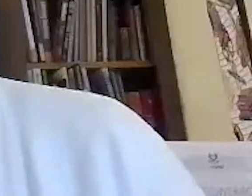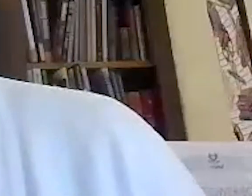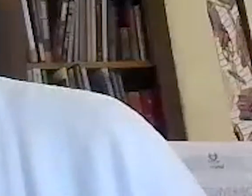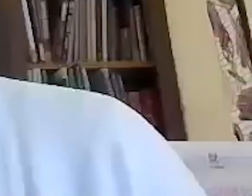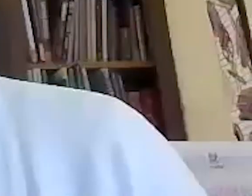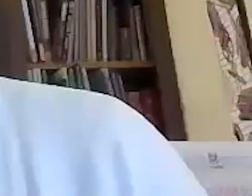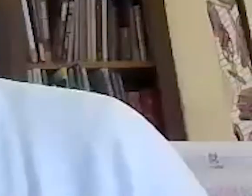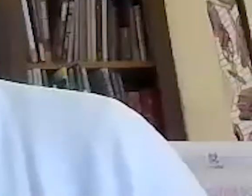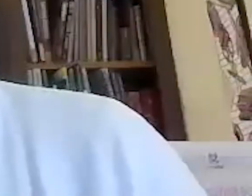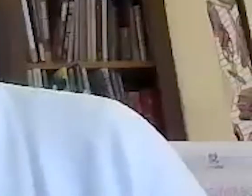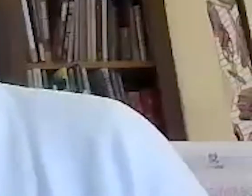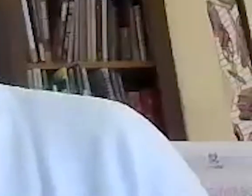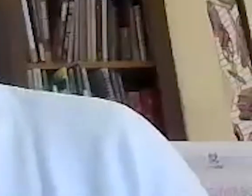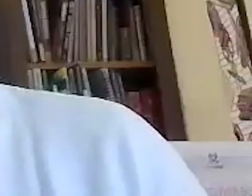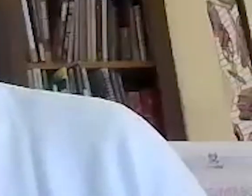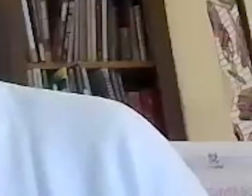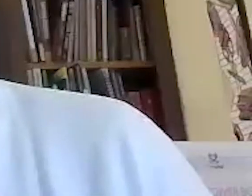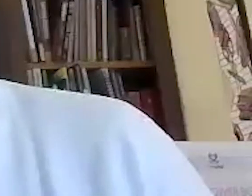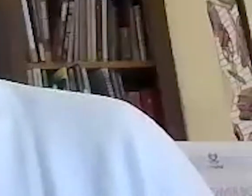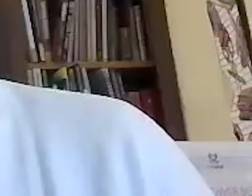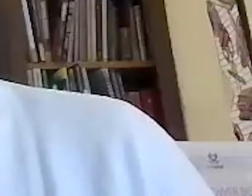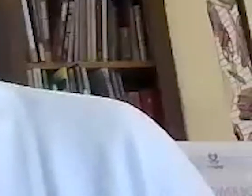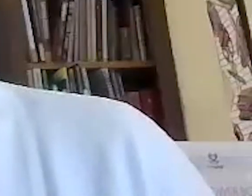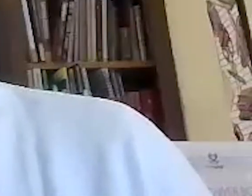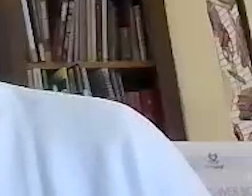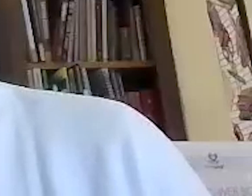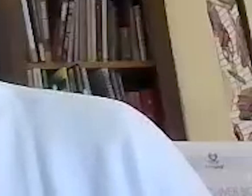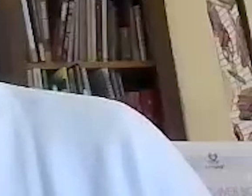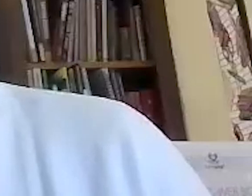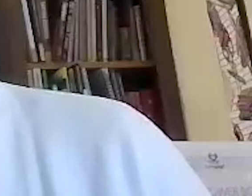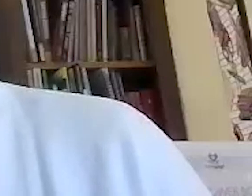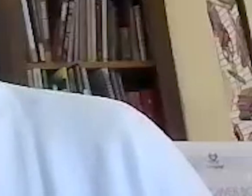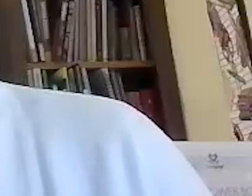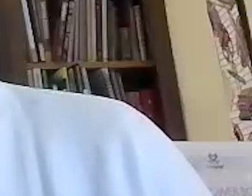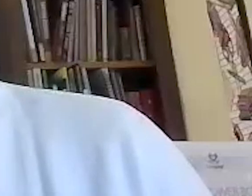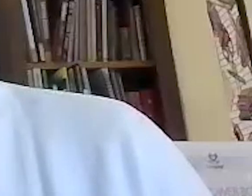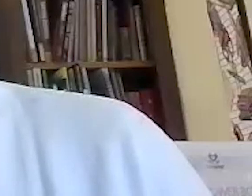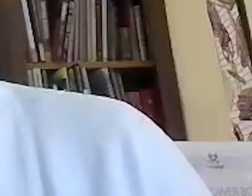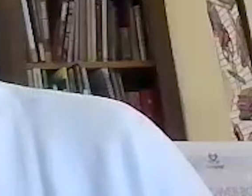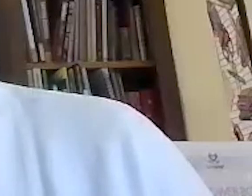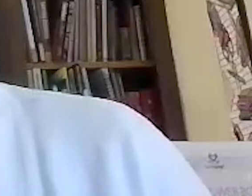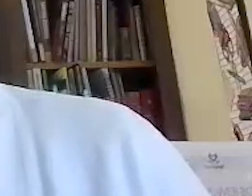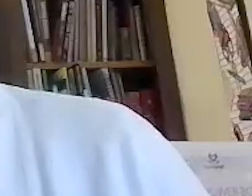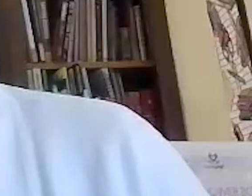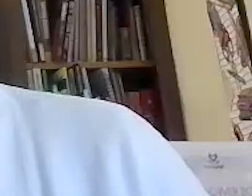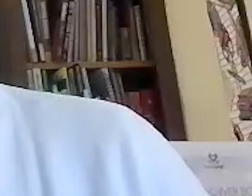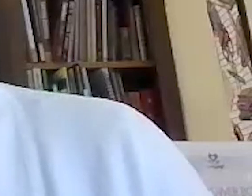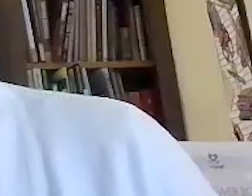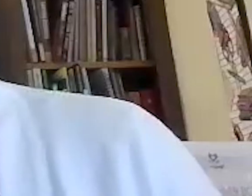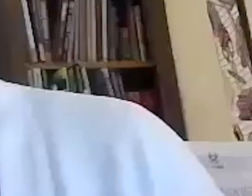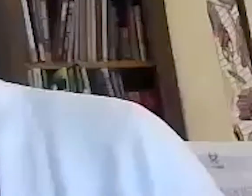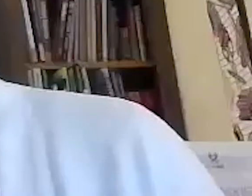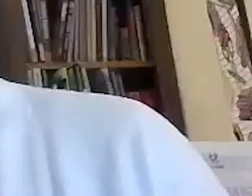integrated assessments and using assessments together for another hour. But Michael Galvin is going to give